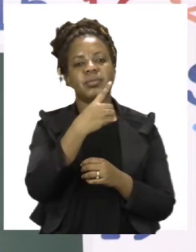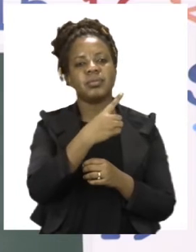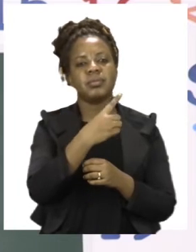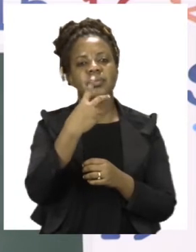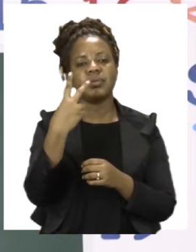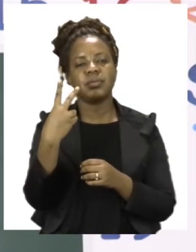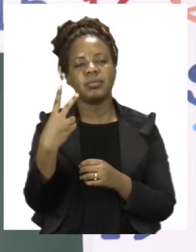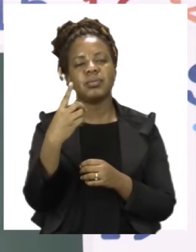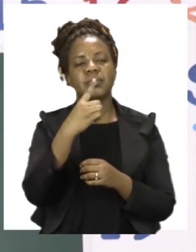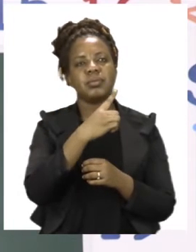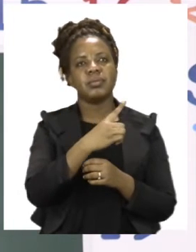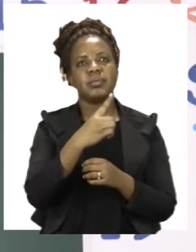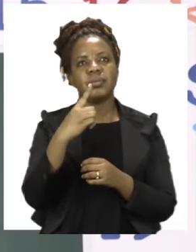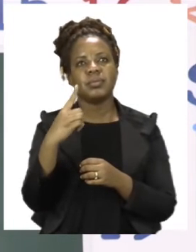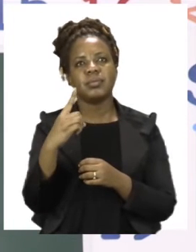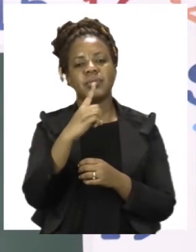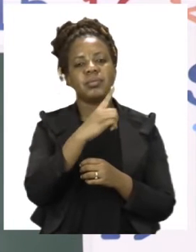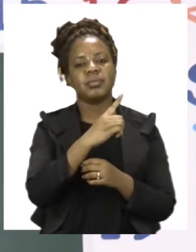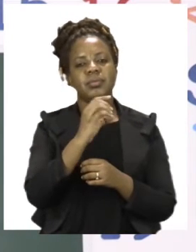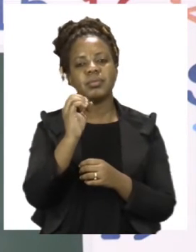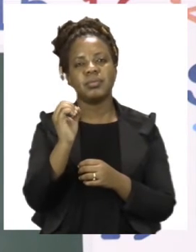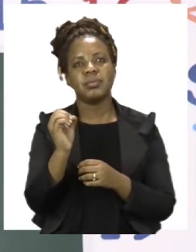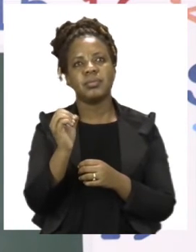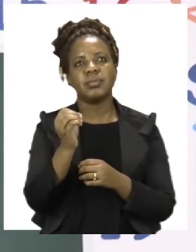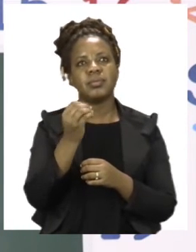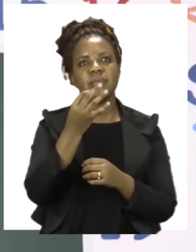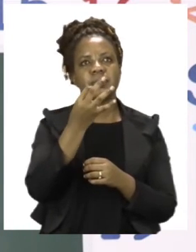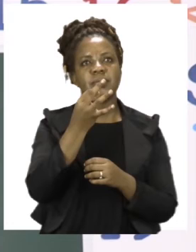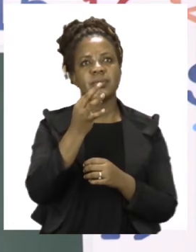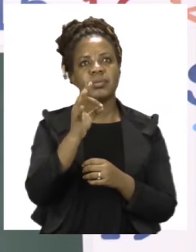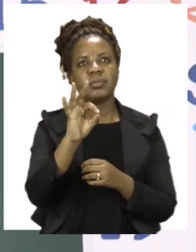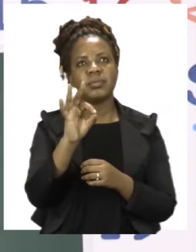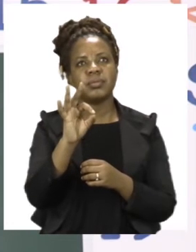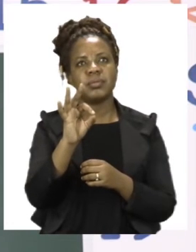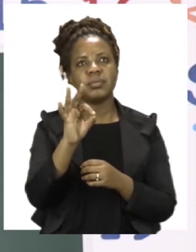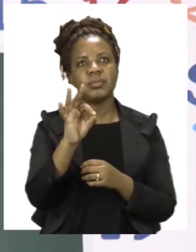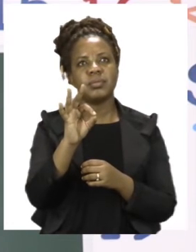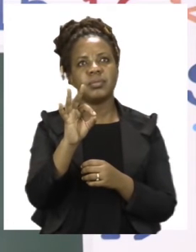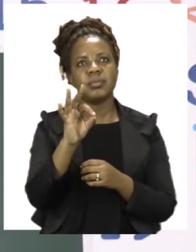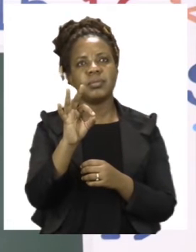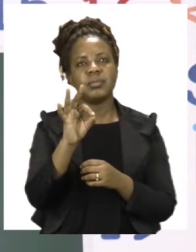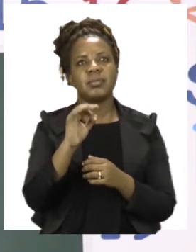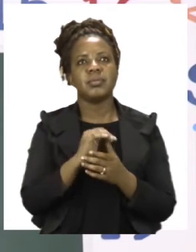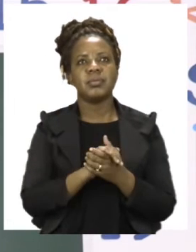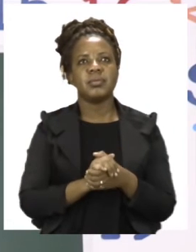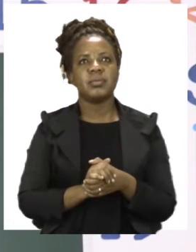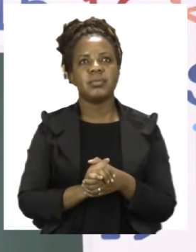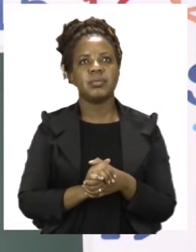11, 10, 9, and we're there. We